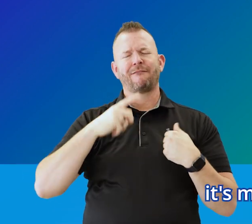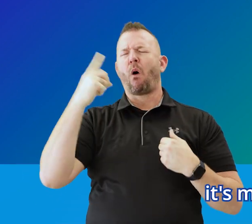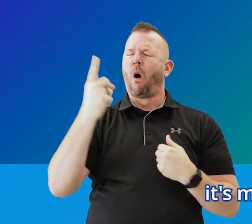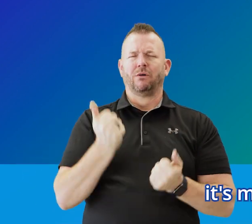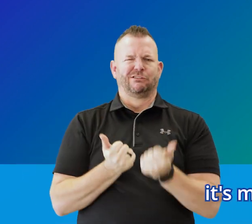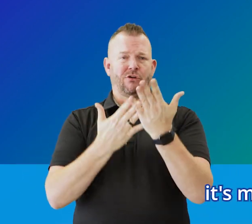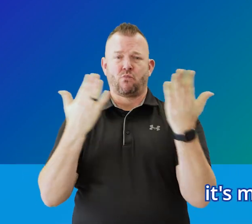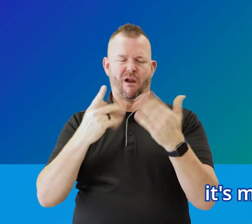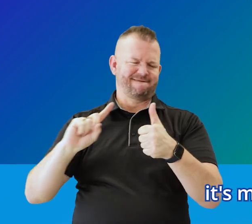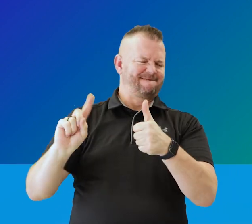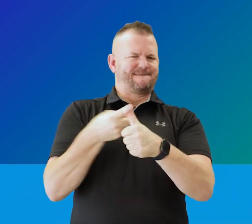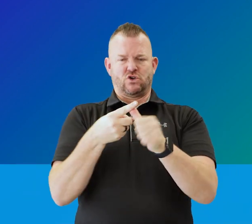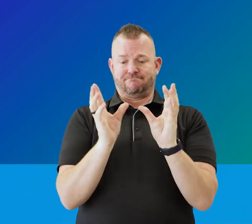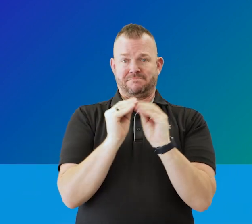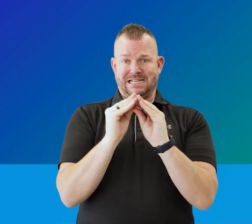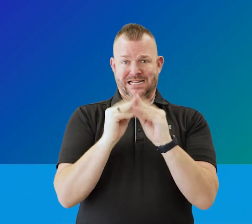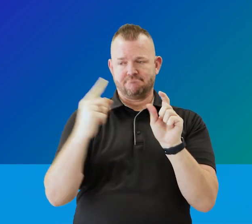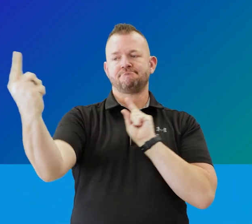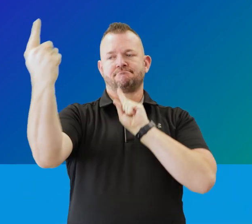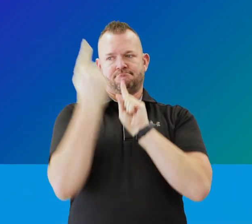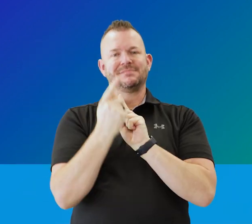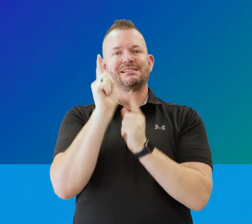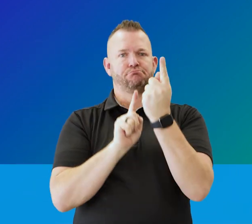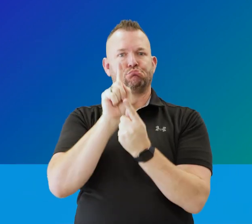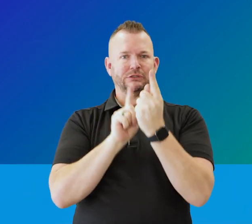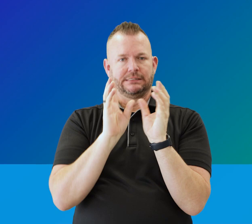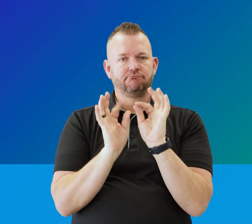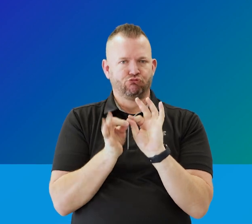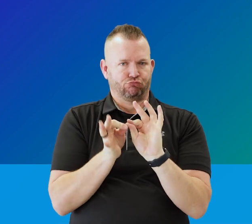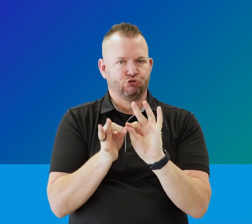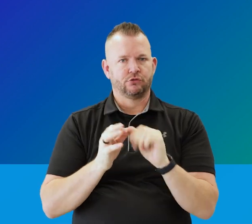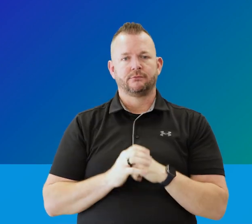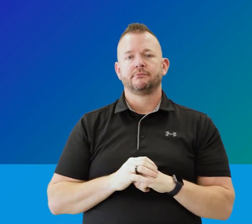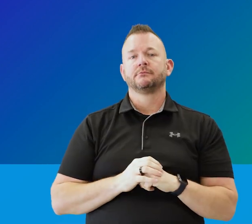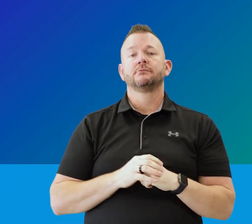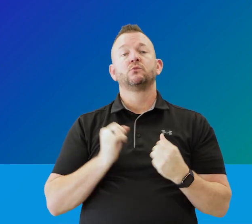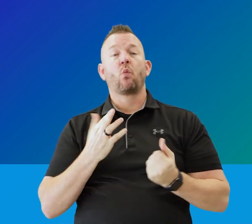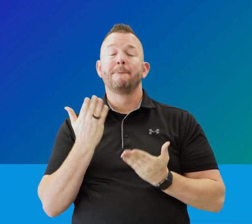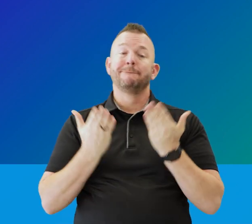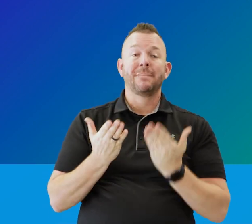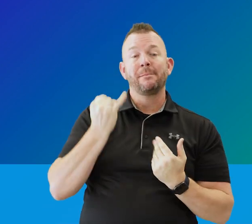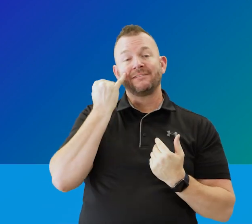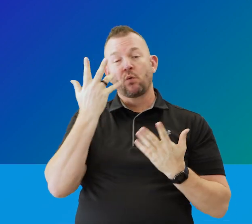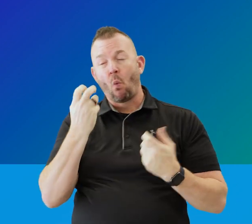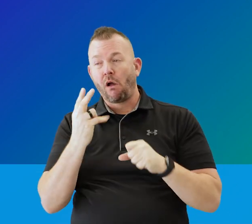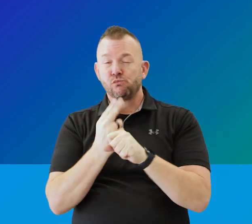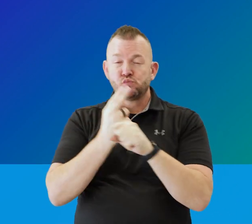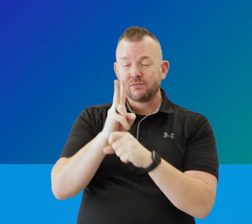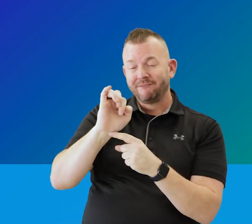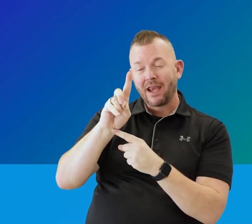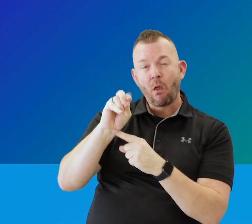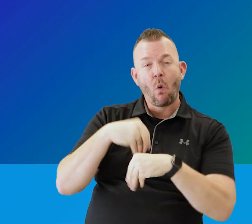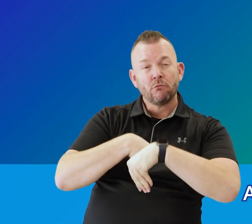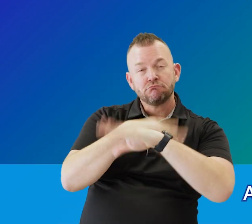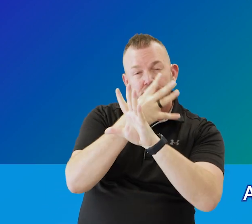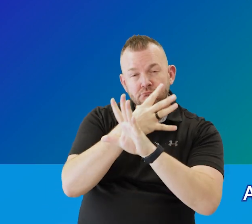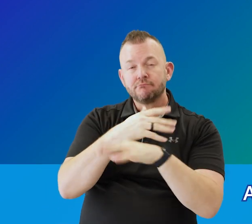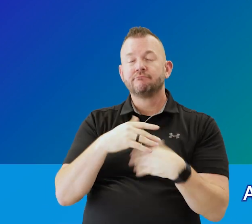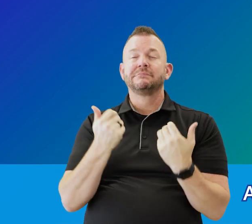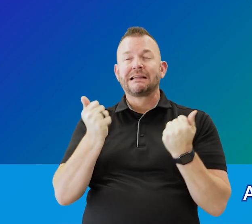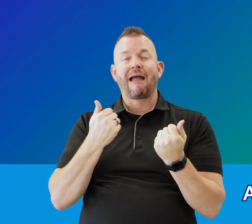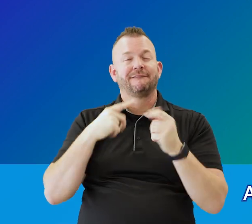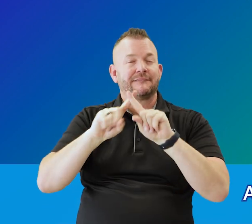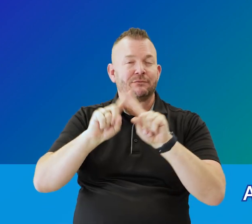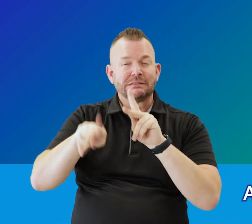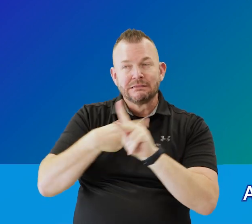it's much better to have an interpreter there in person or over a video platform. And you